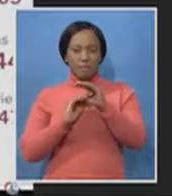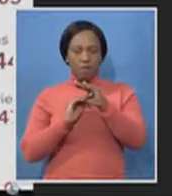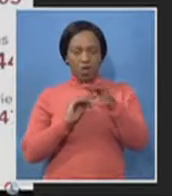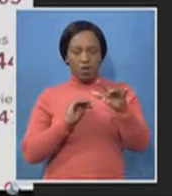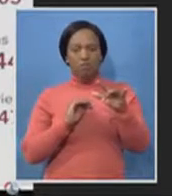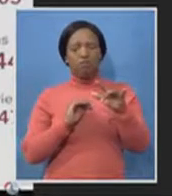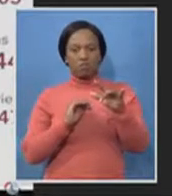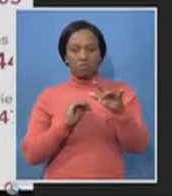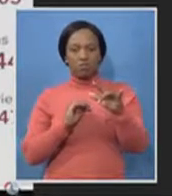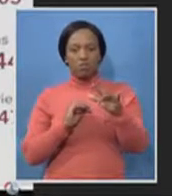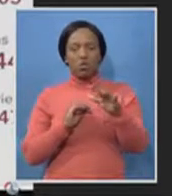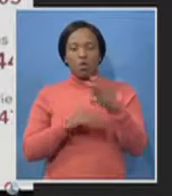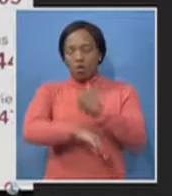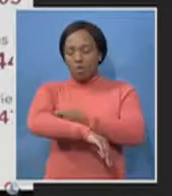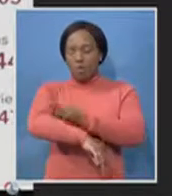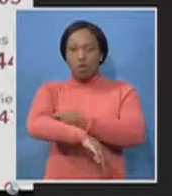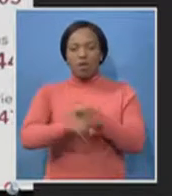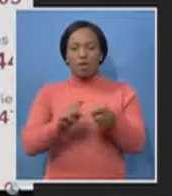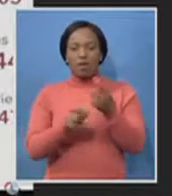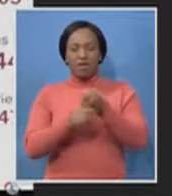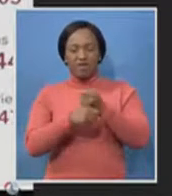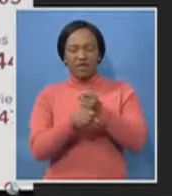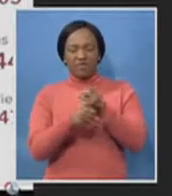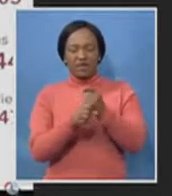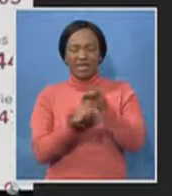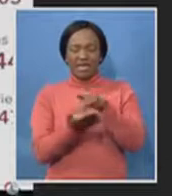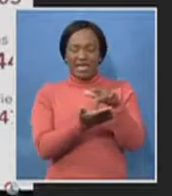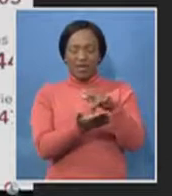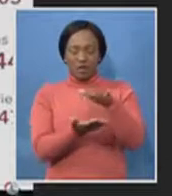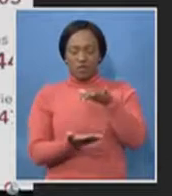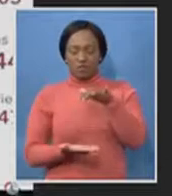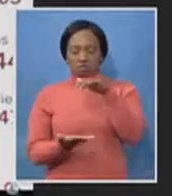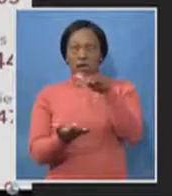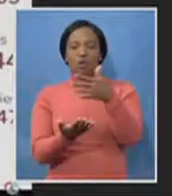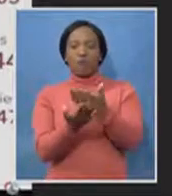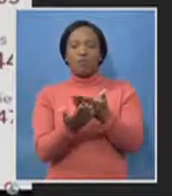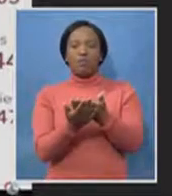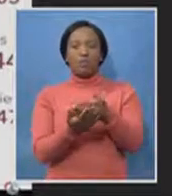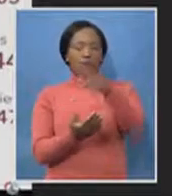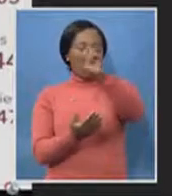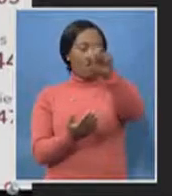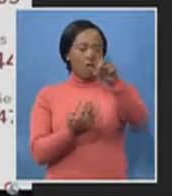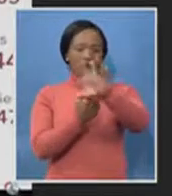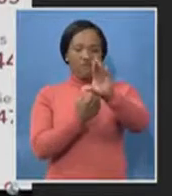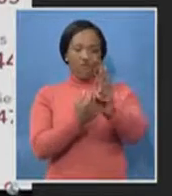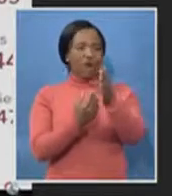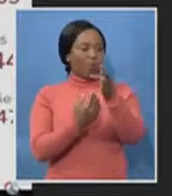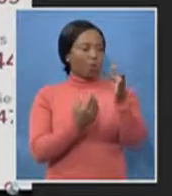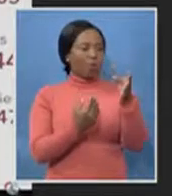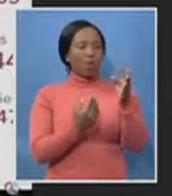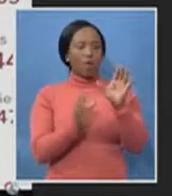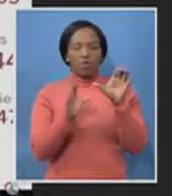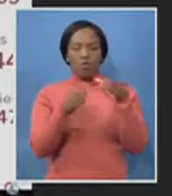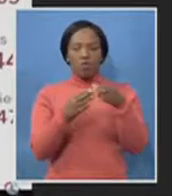be decentralized as much as possible. And we are very confident that there are groups on the continent that can manufacture, which is different from producing